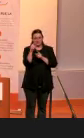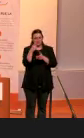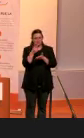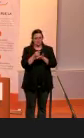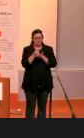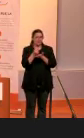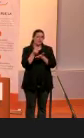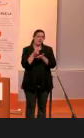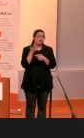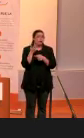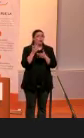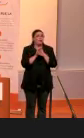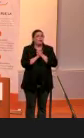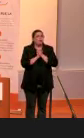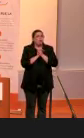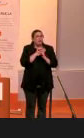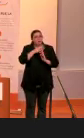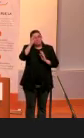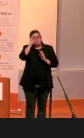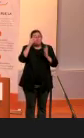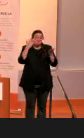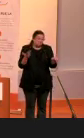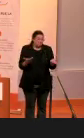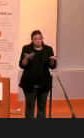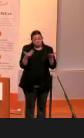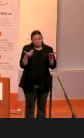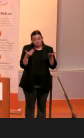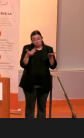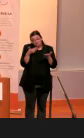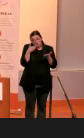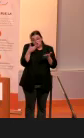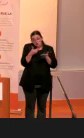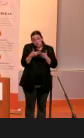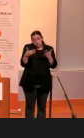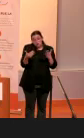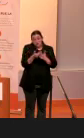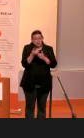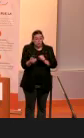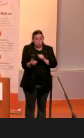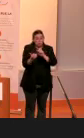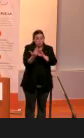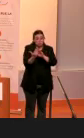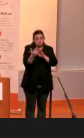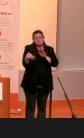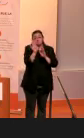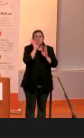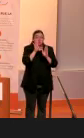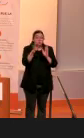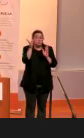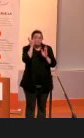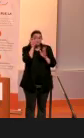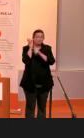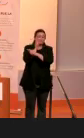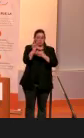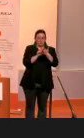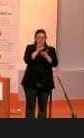T therapy is a promising new approach that you're going to hear about for a full hour